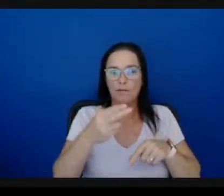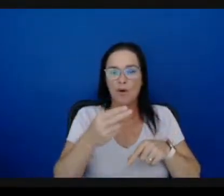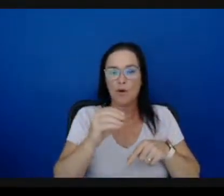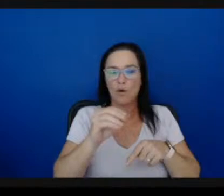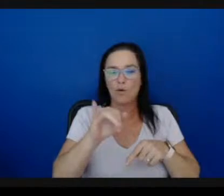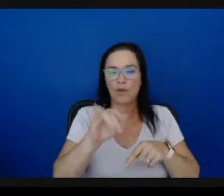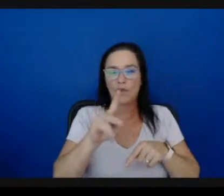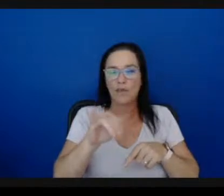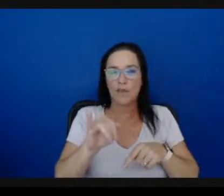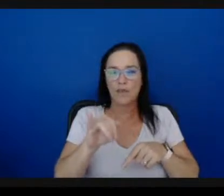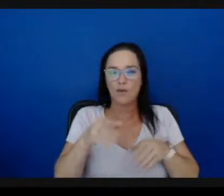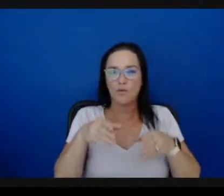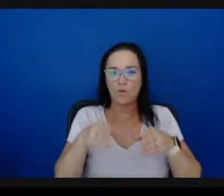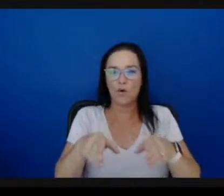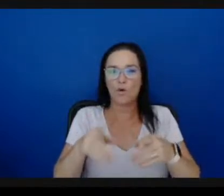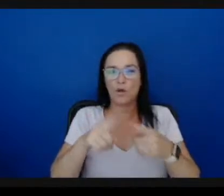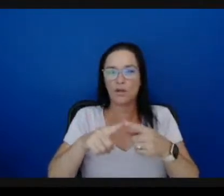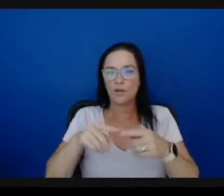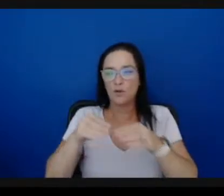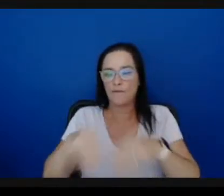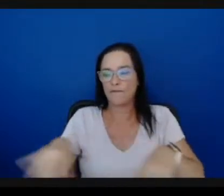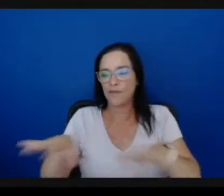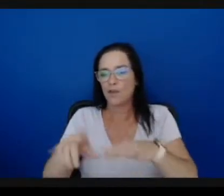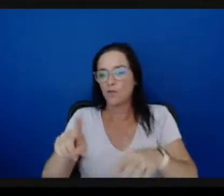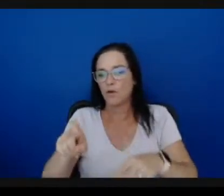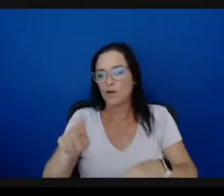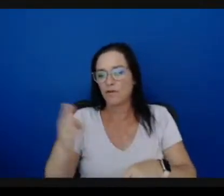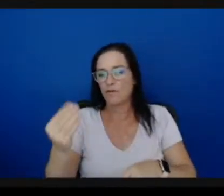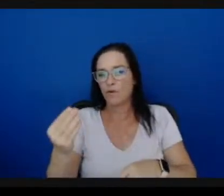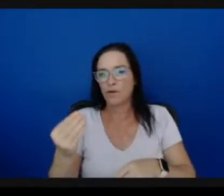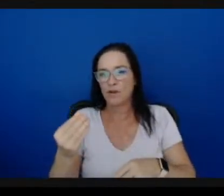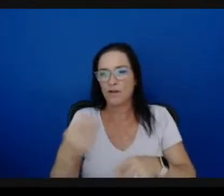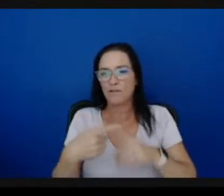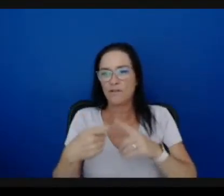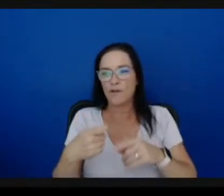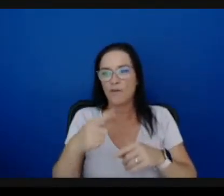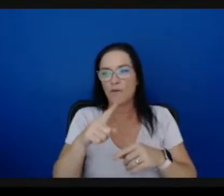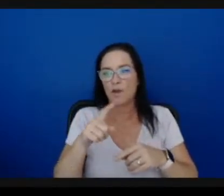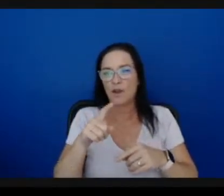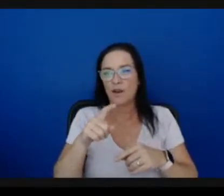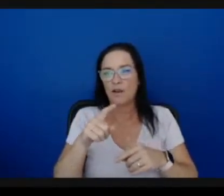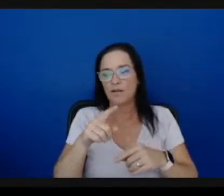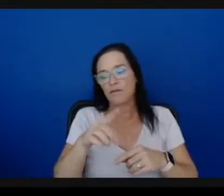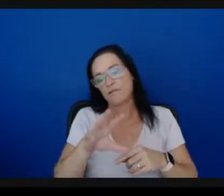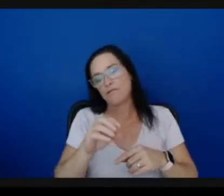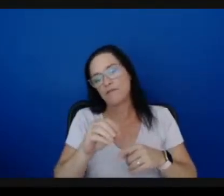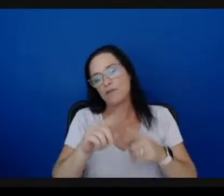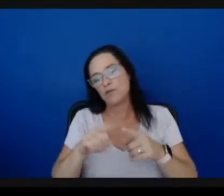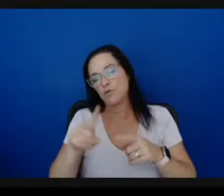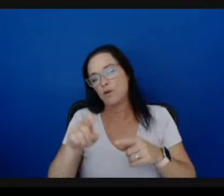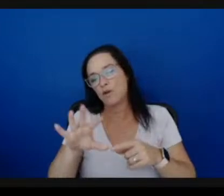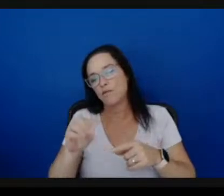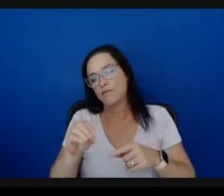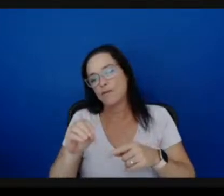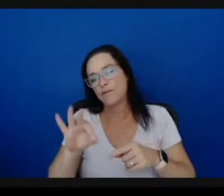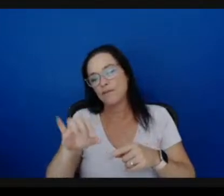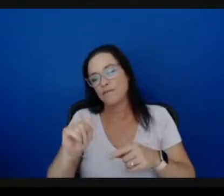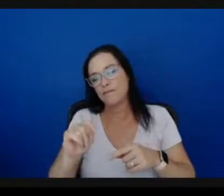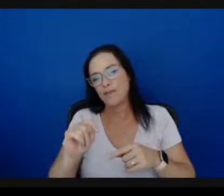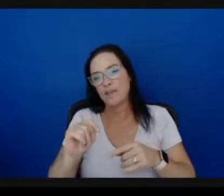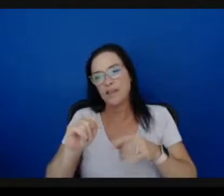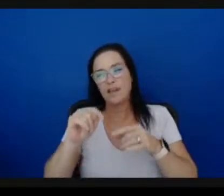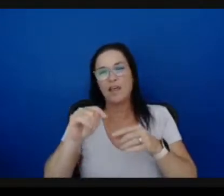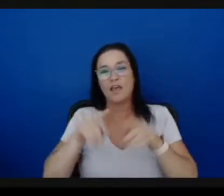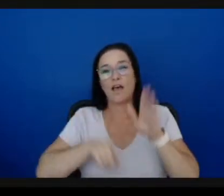Field 114, playing from 50 to 150 feet high, with a sticky pahoehoe lava